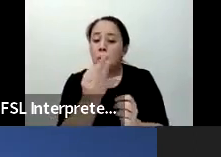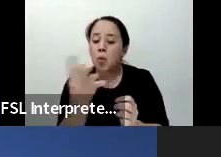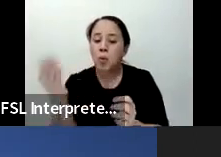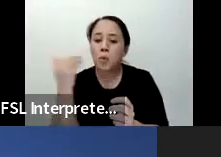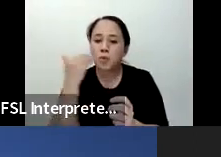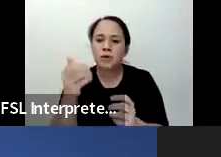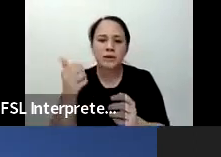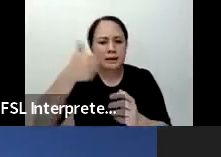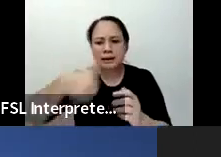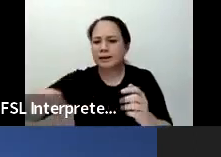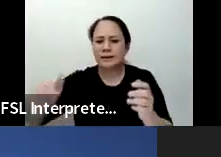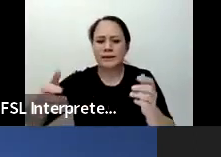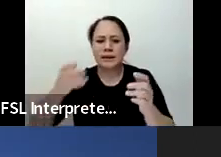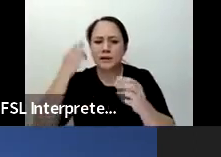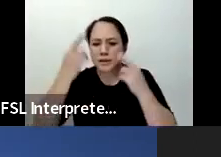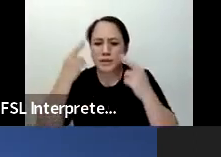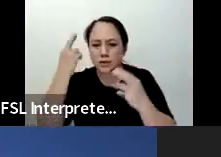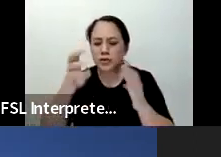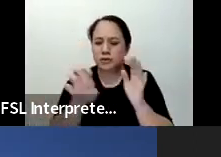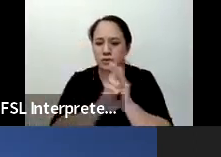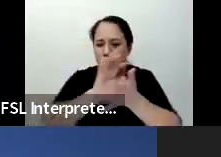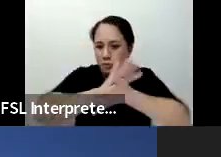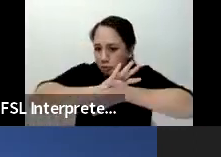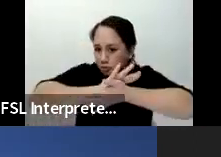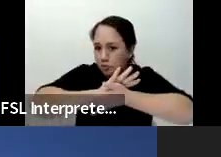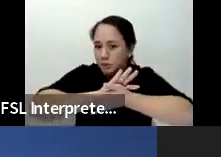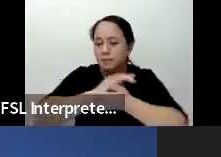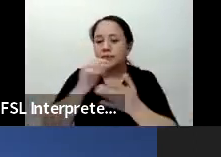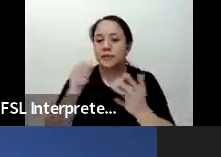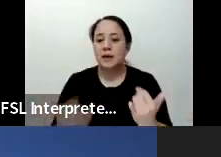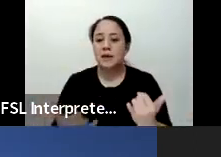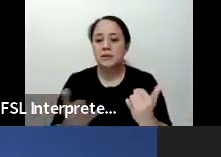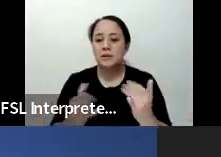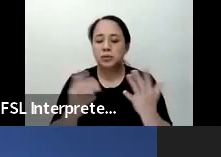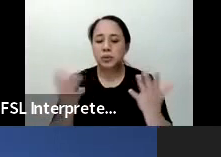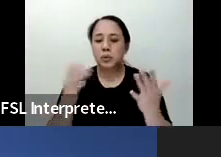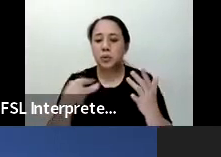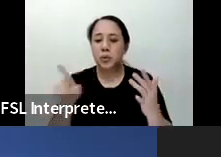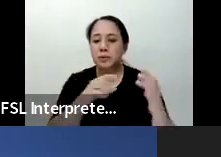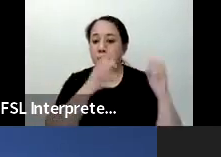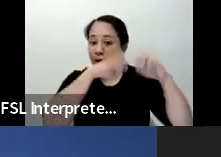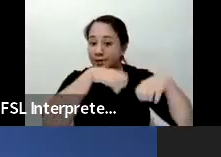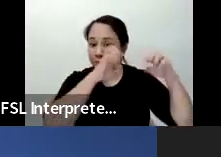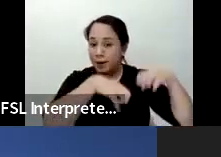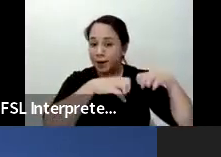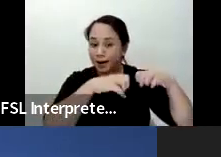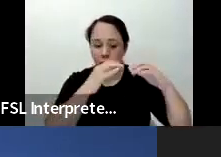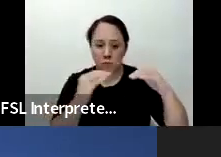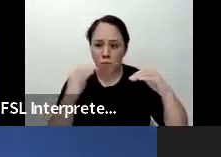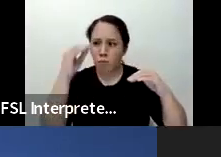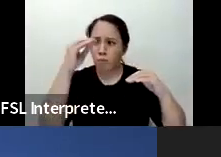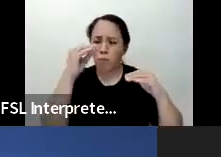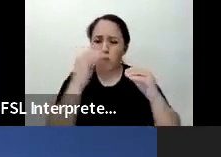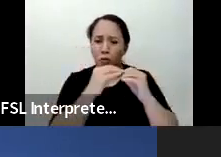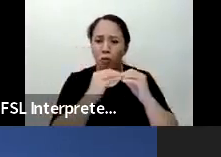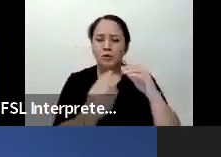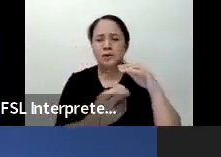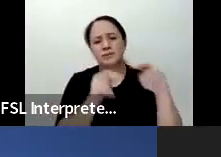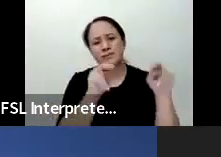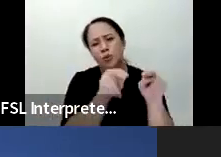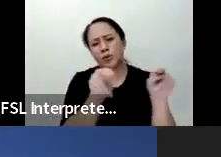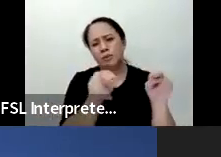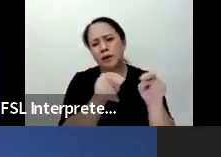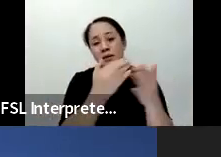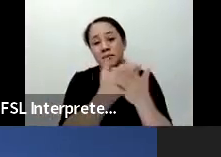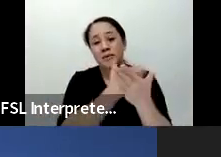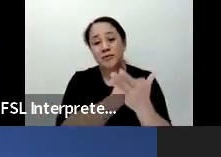causes during a crisis such as this pandemic, above and beyond what we would have expected to see under normal or